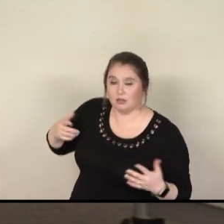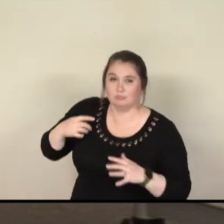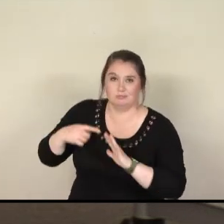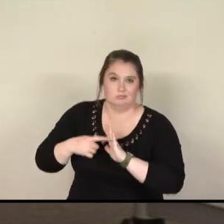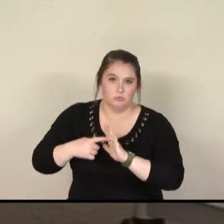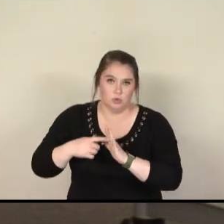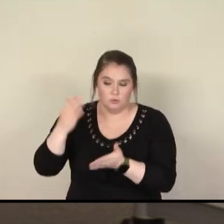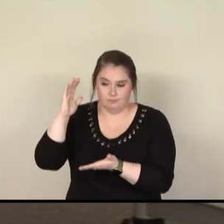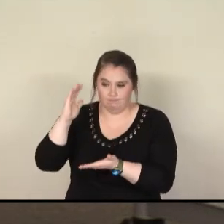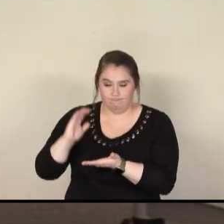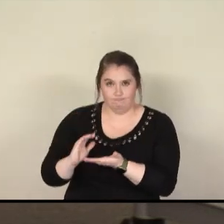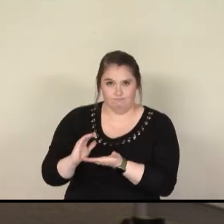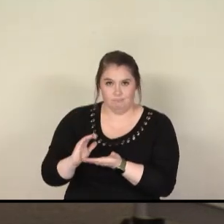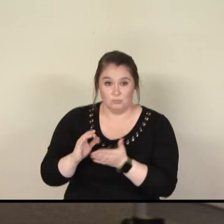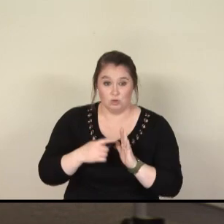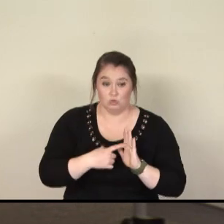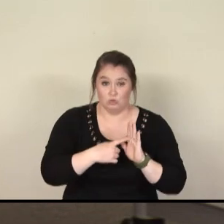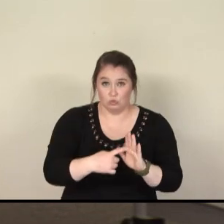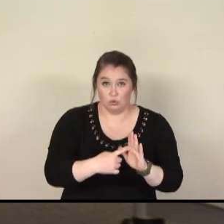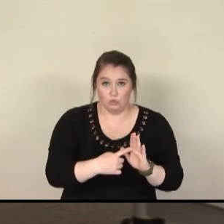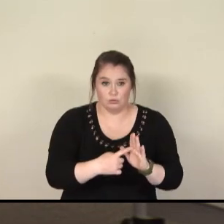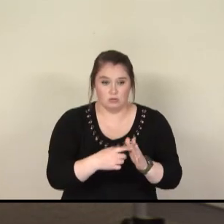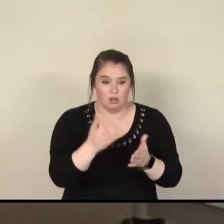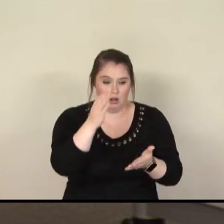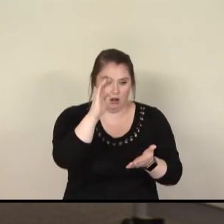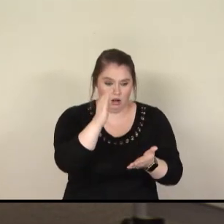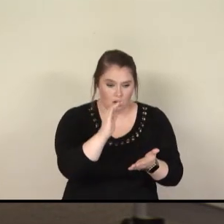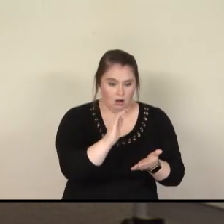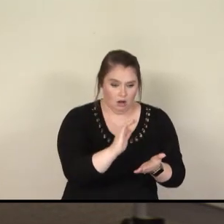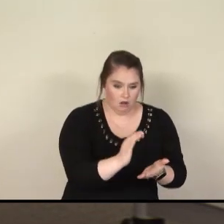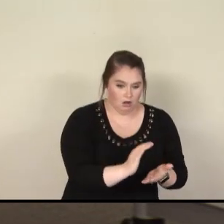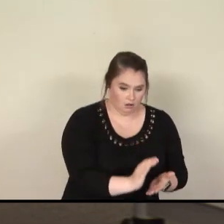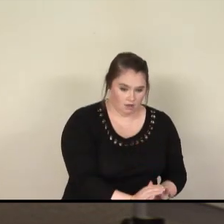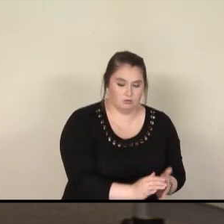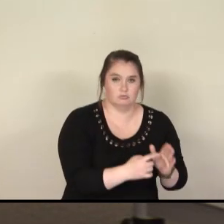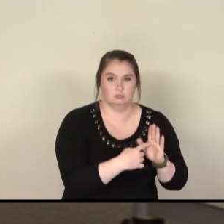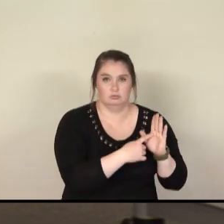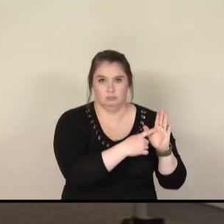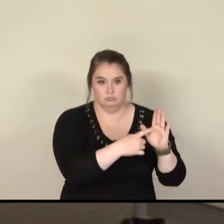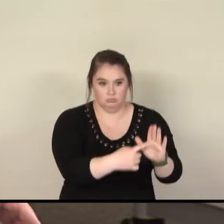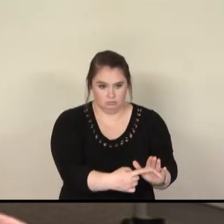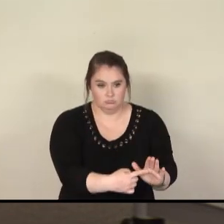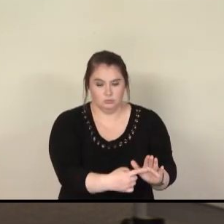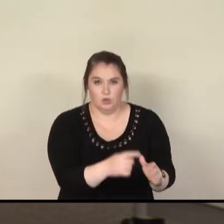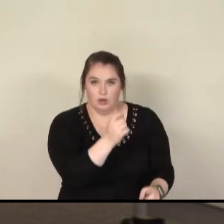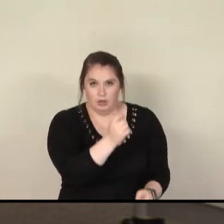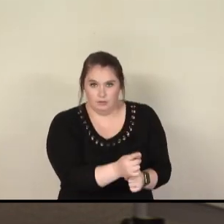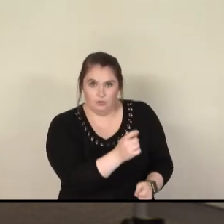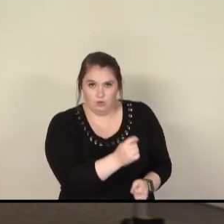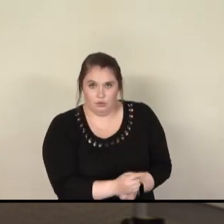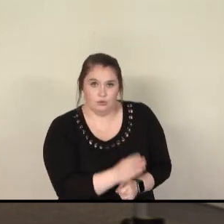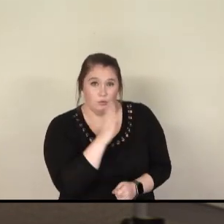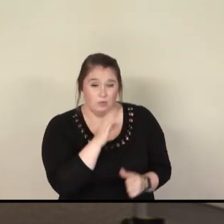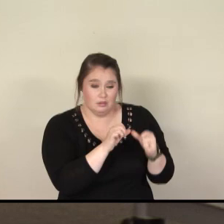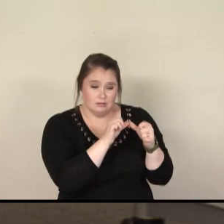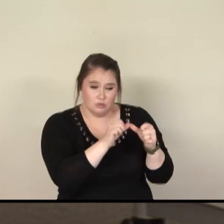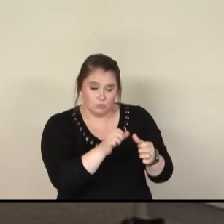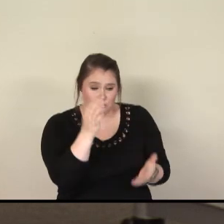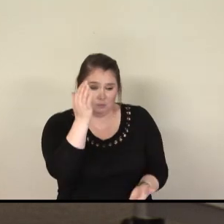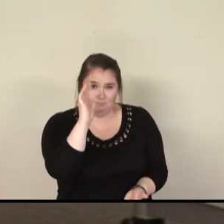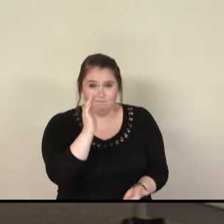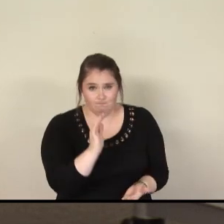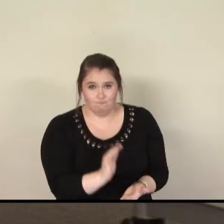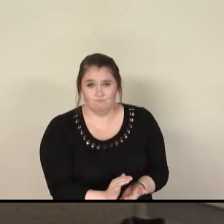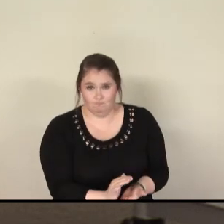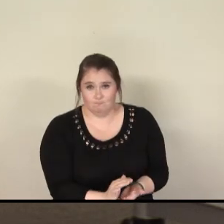it going down every year. So that is going to continue for a while. And we don't really have a lot